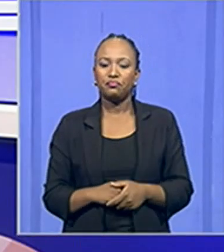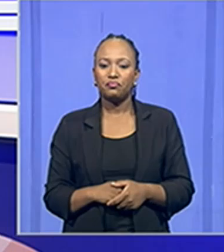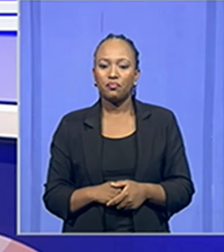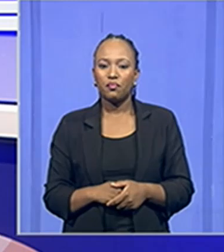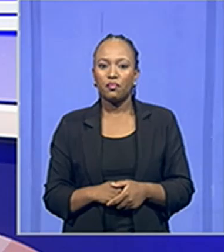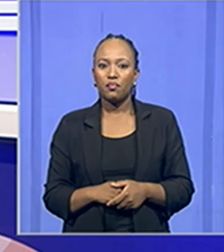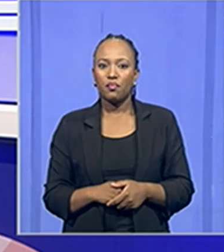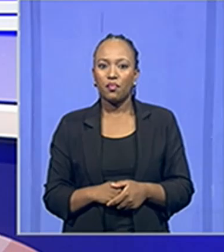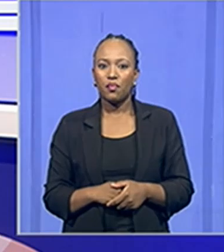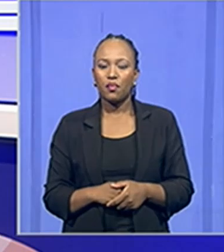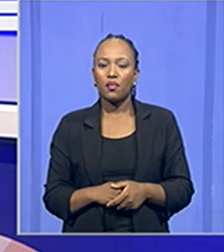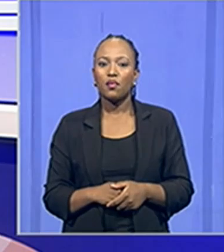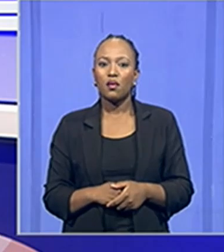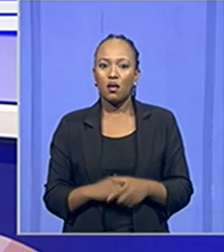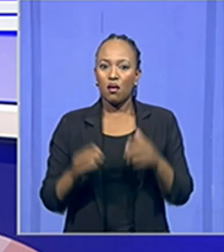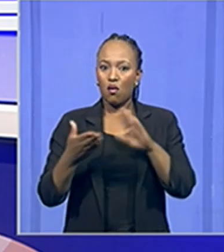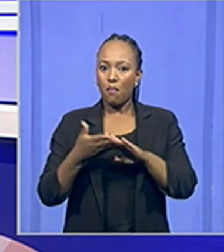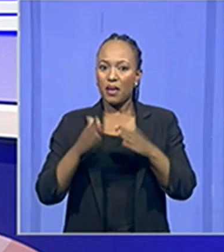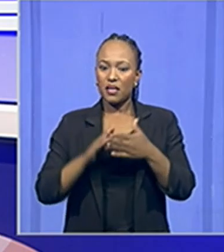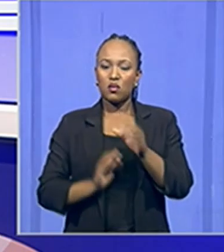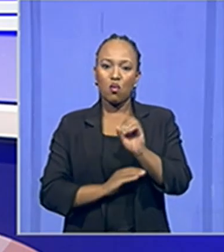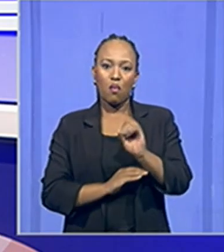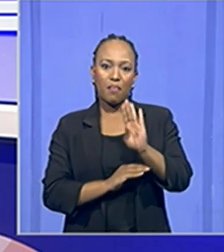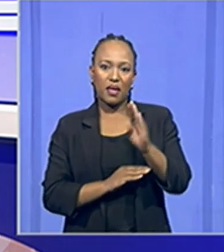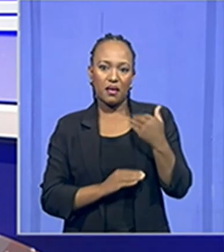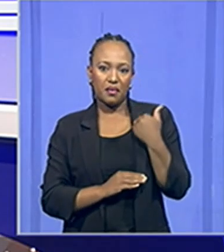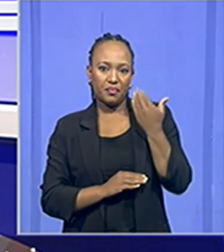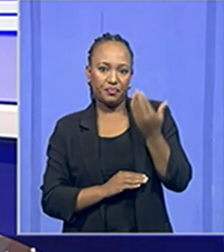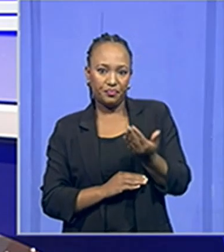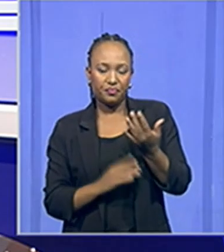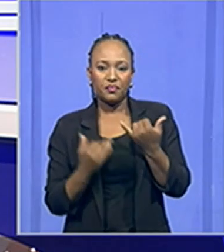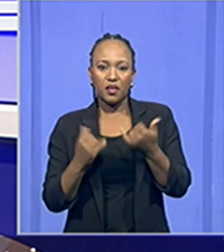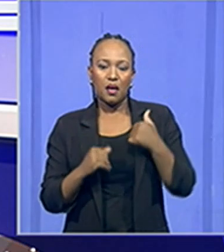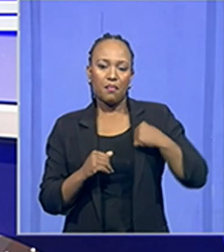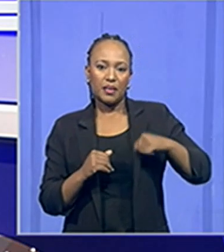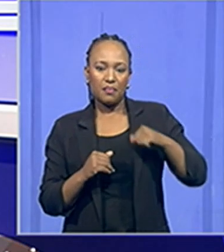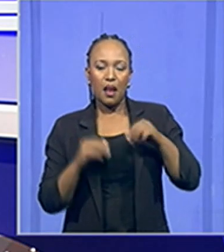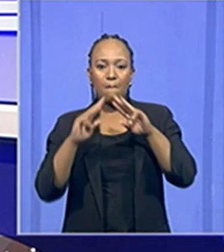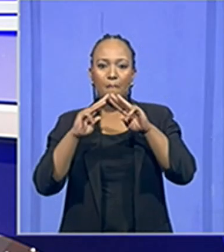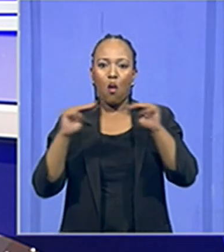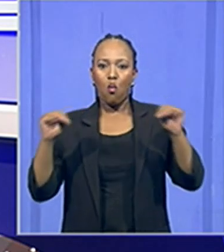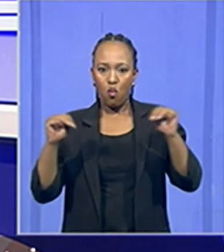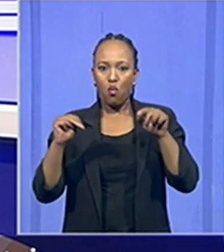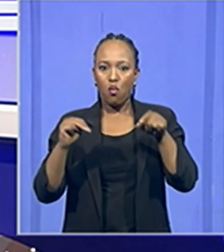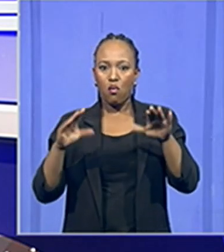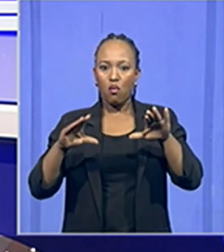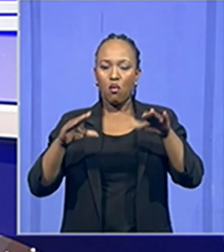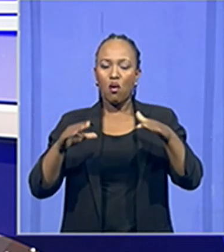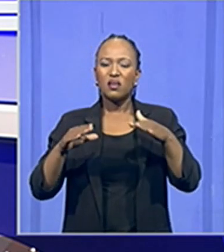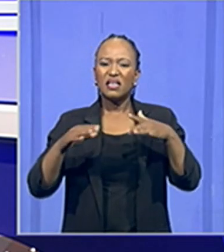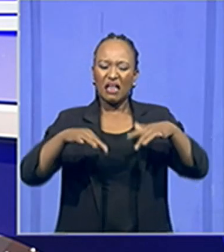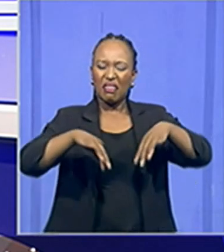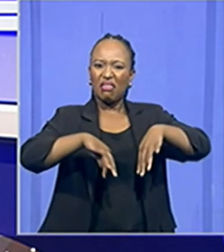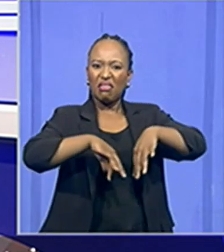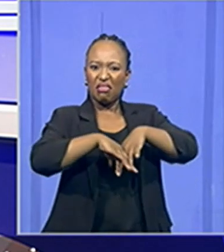Badudi ba ka leboa la Bloemfontein ba re go se tsene seemo ka bogare ga masepala wa Mangaung tabeng ya go ama lefelo la go lahlela matlakala